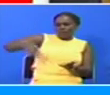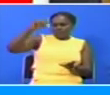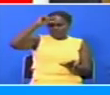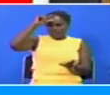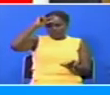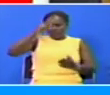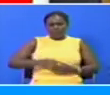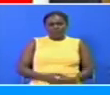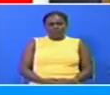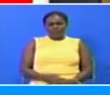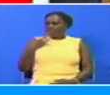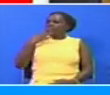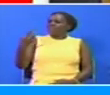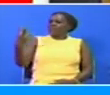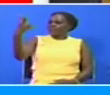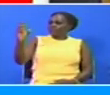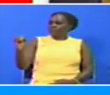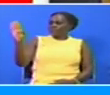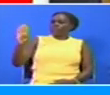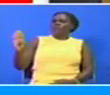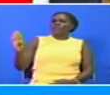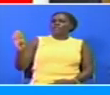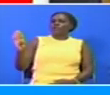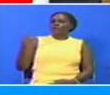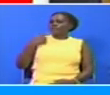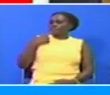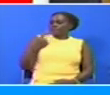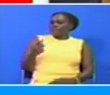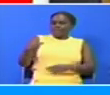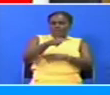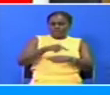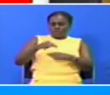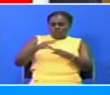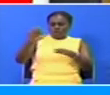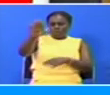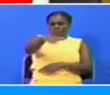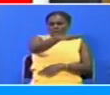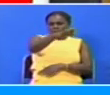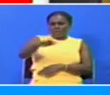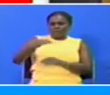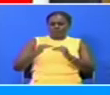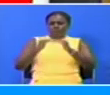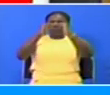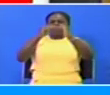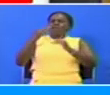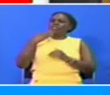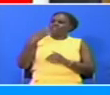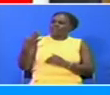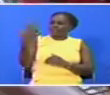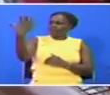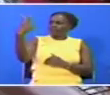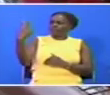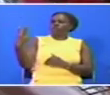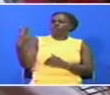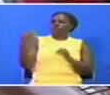from 323 billion, suggested by the National Assembly, to 352 billion.